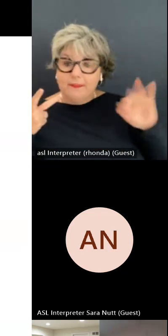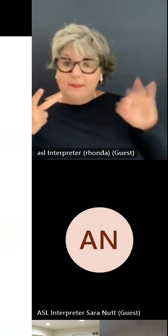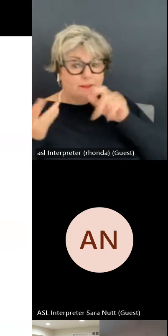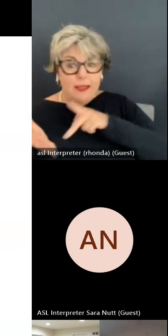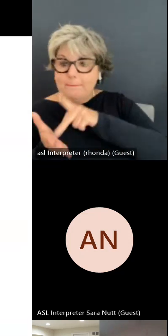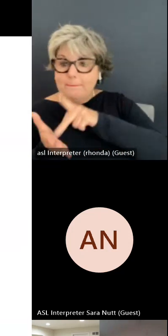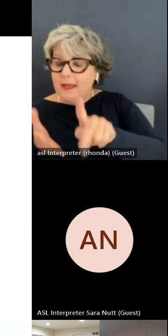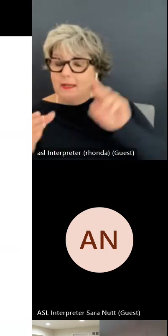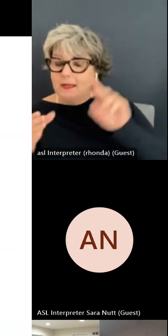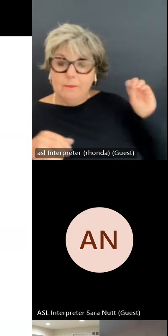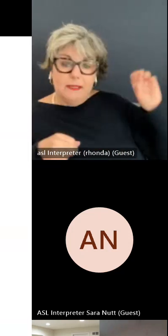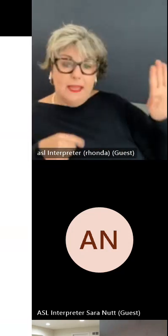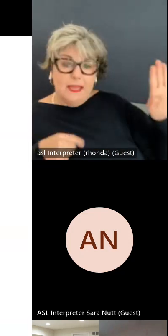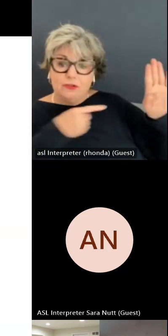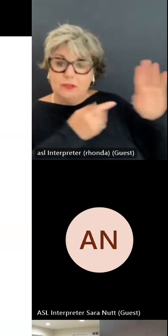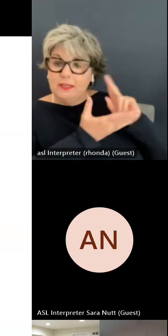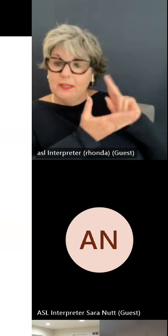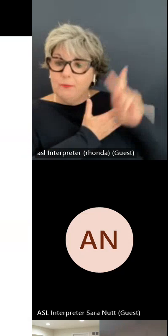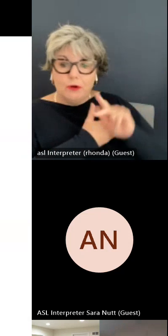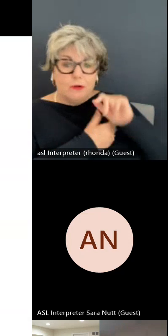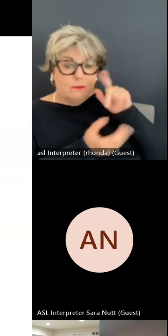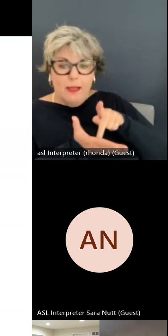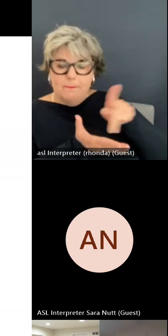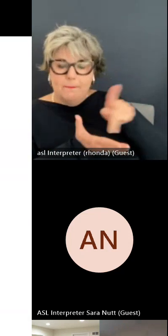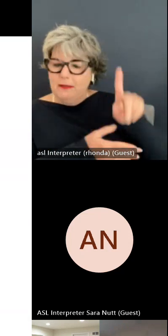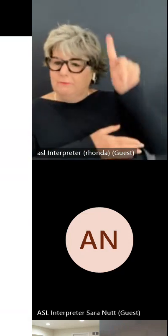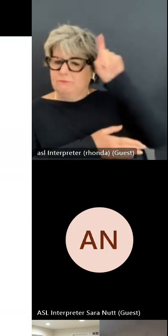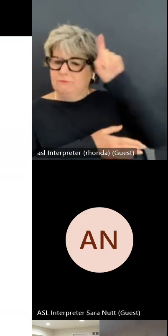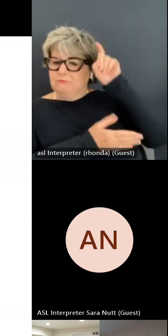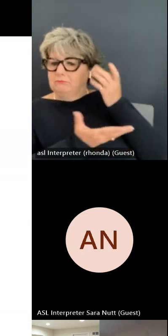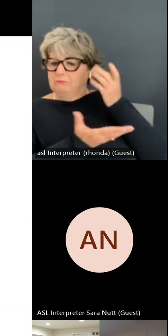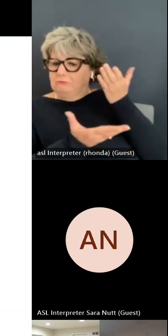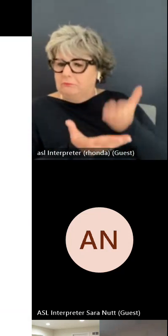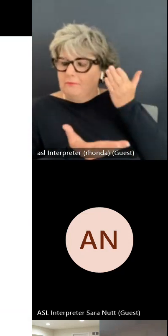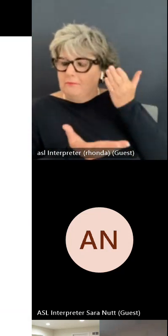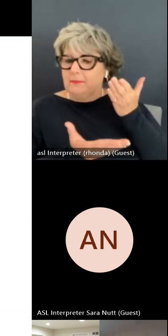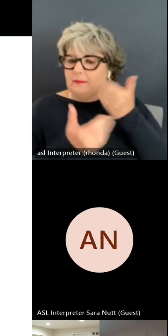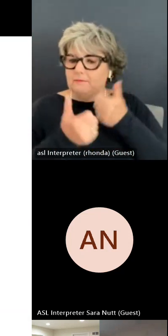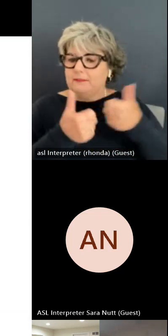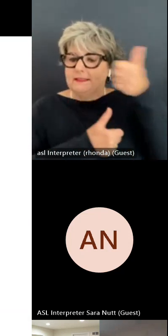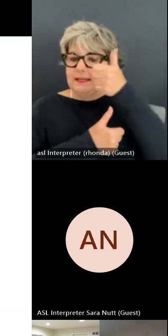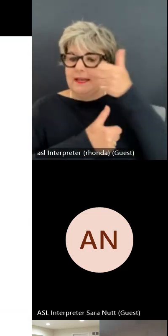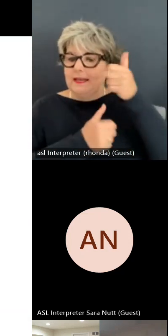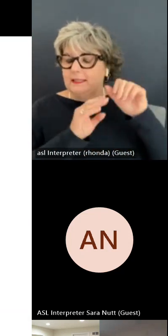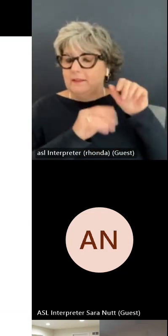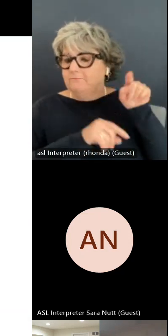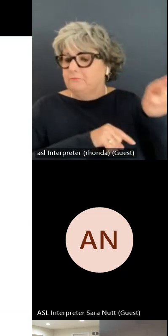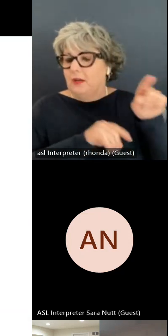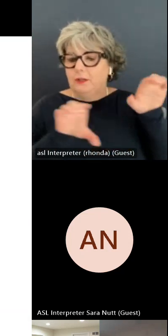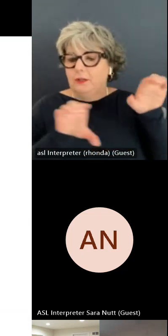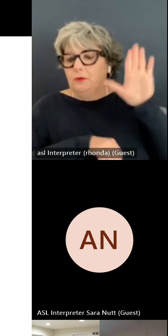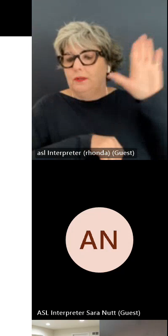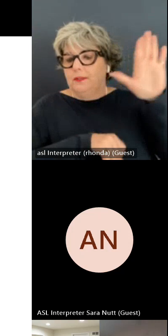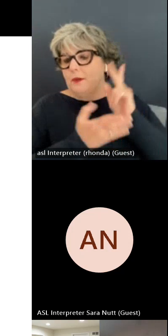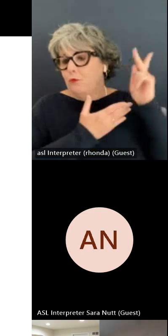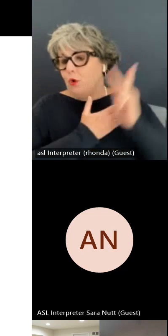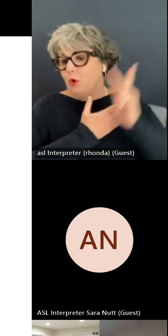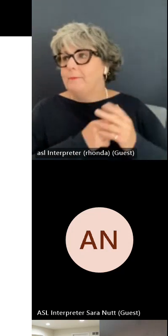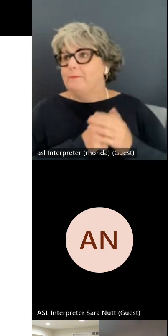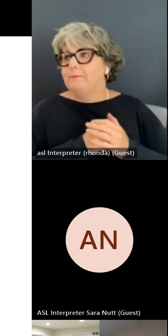obligation in a particular program, it's evidence that the executive branch is not carrying out that program.